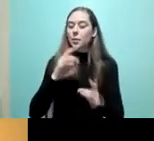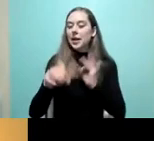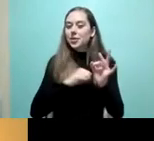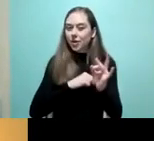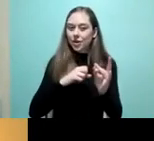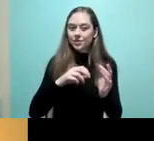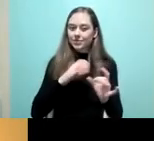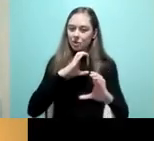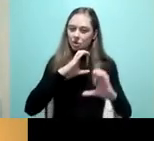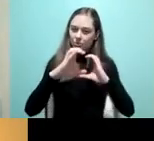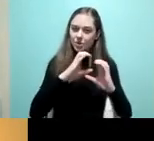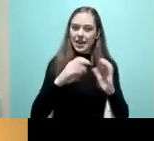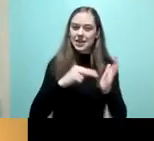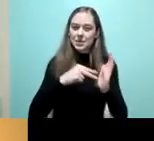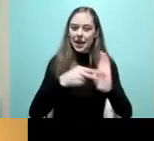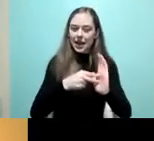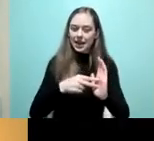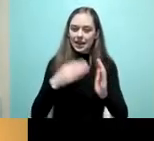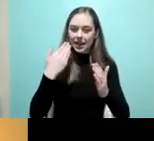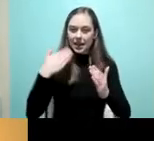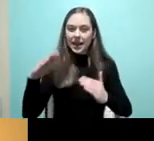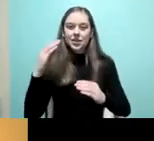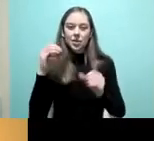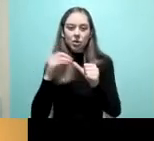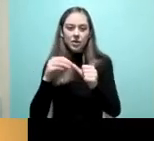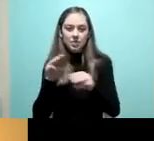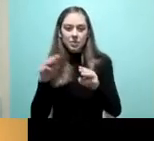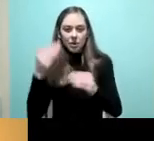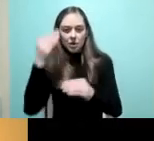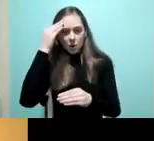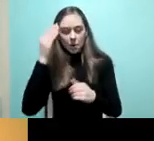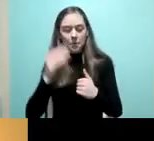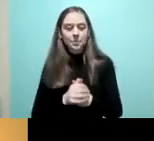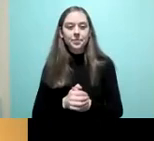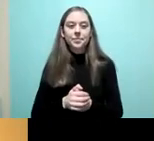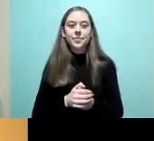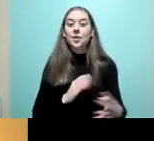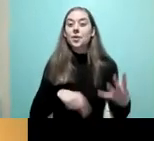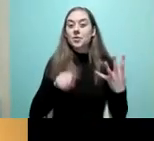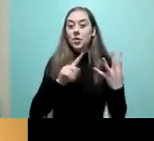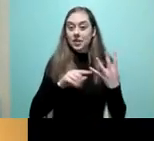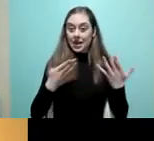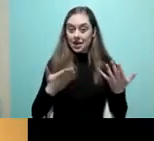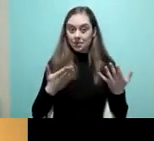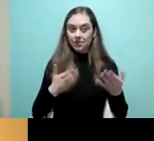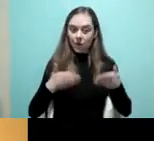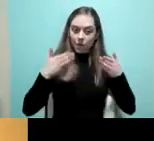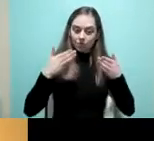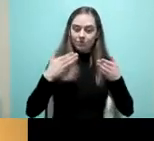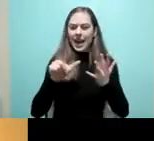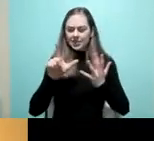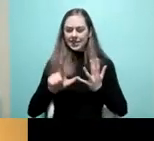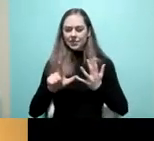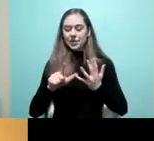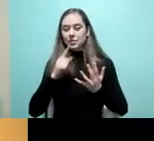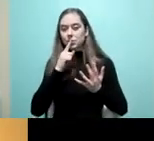This is a very important part, the communication. So focusing on your strengths. Okay, guys, this is there's 7 parts to this. This is number